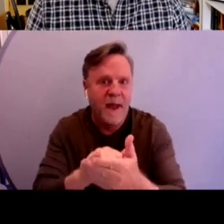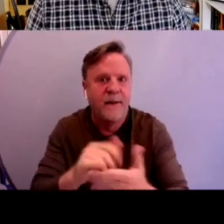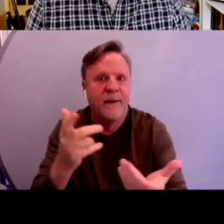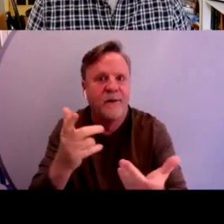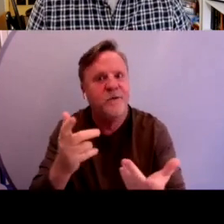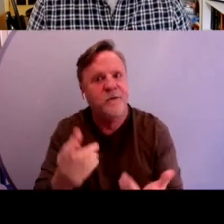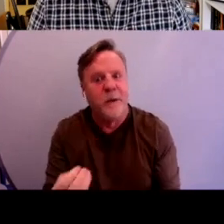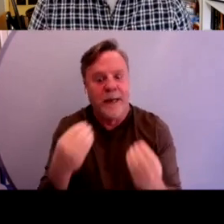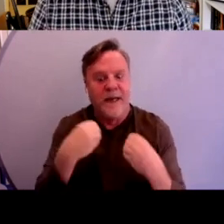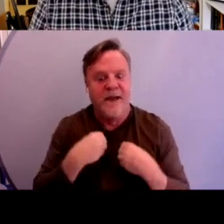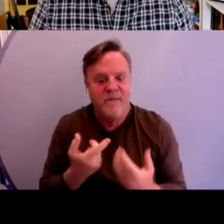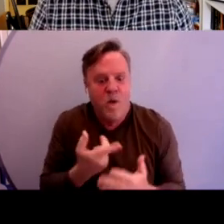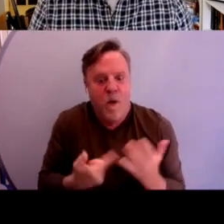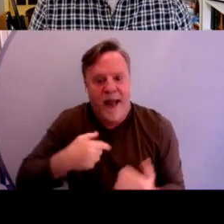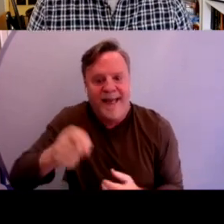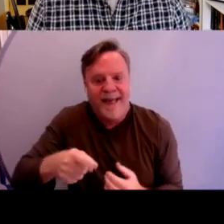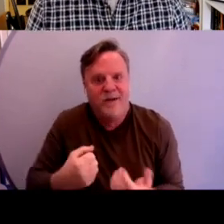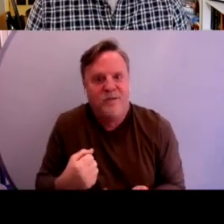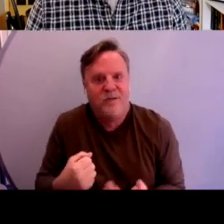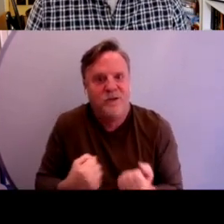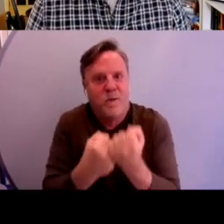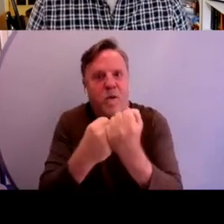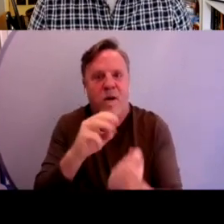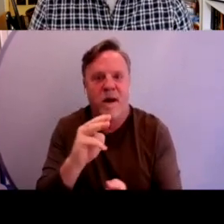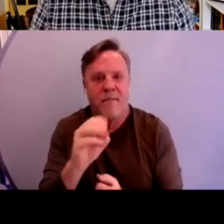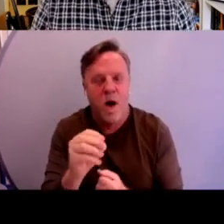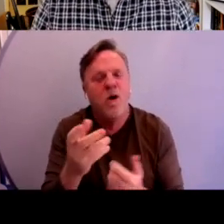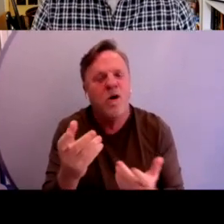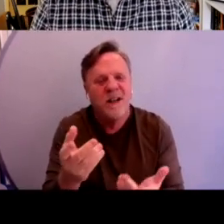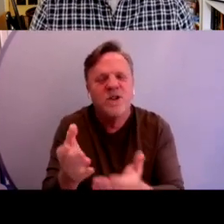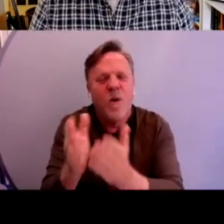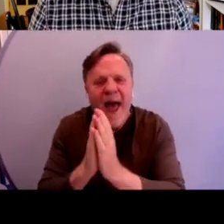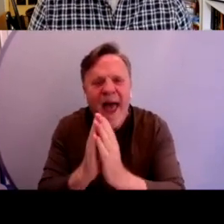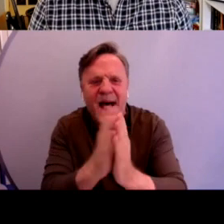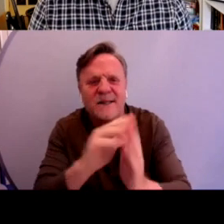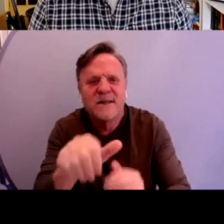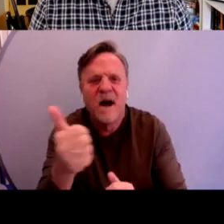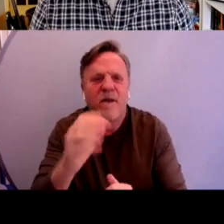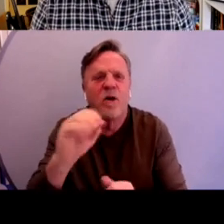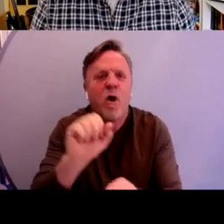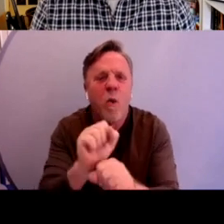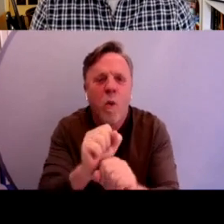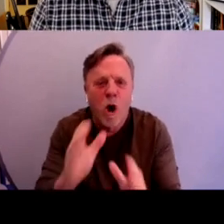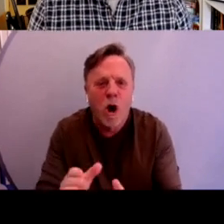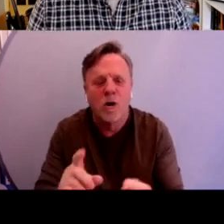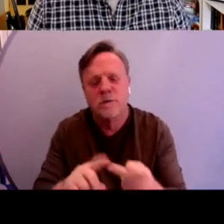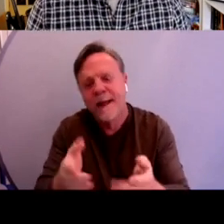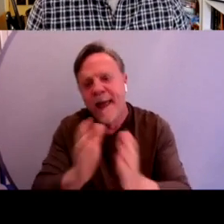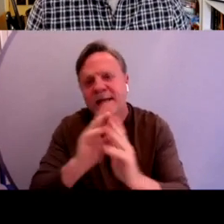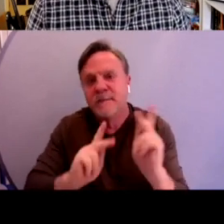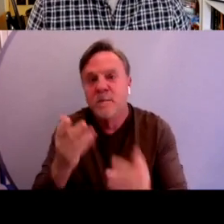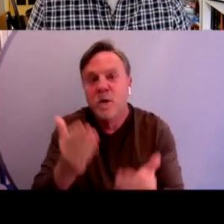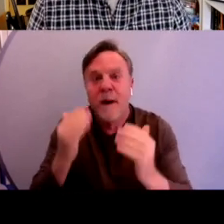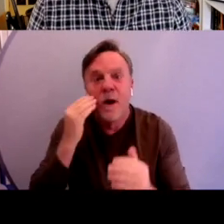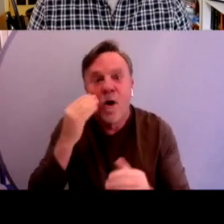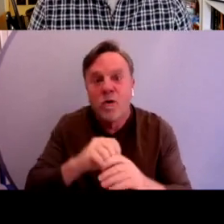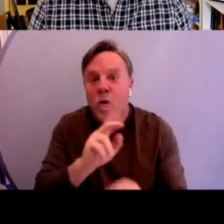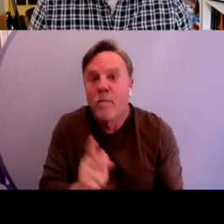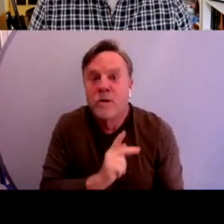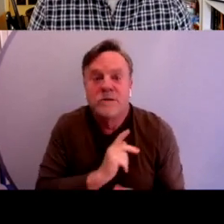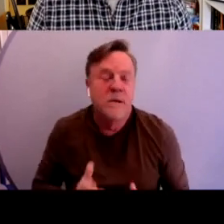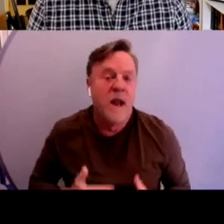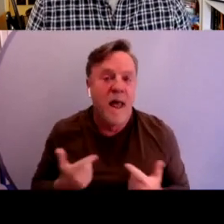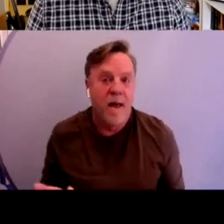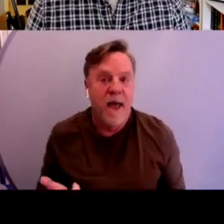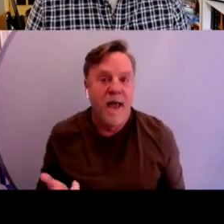me to support Mo. So ask other coworkers, ask people that you might know in your personal life, or